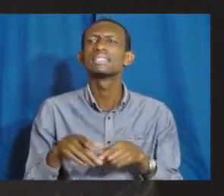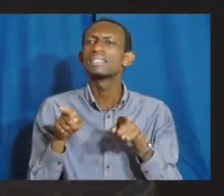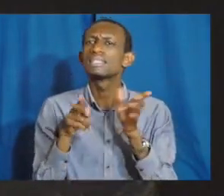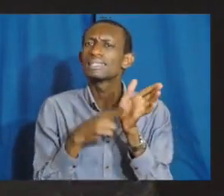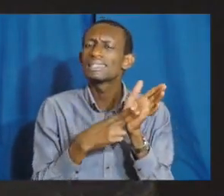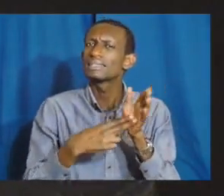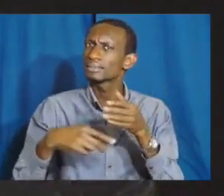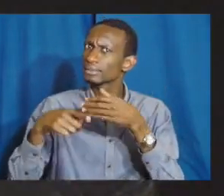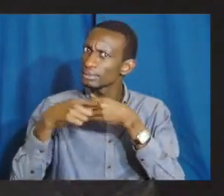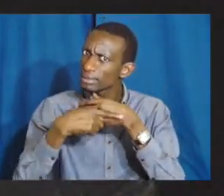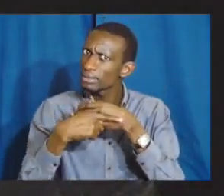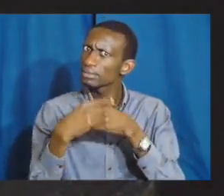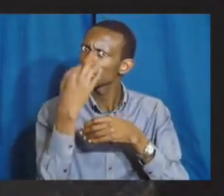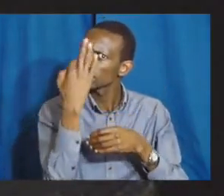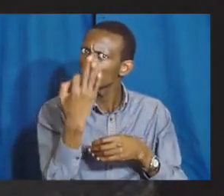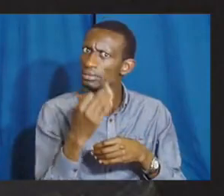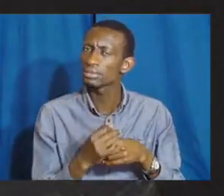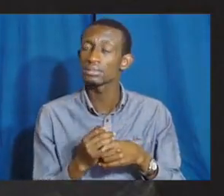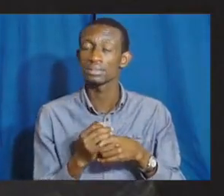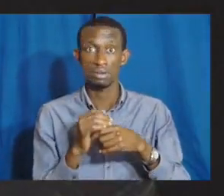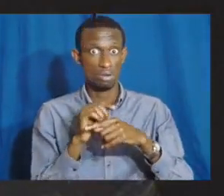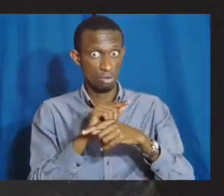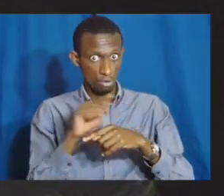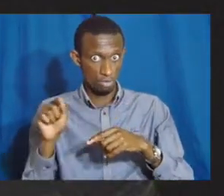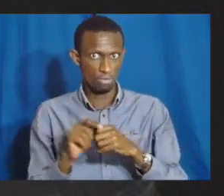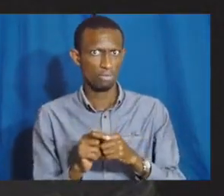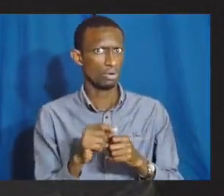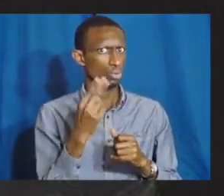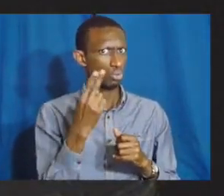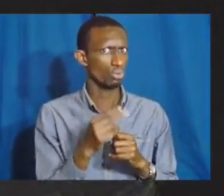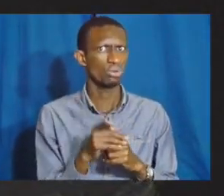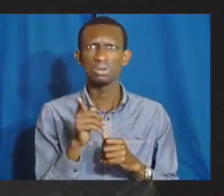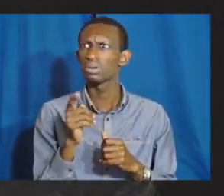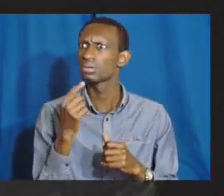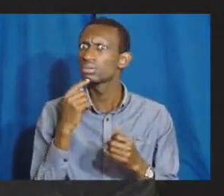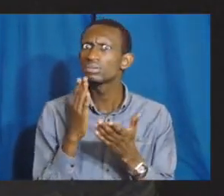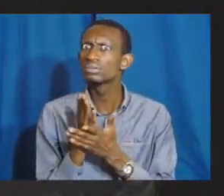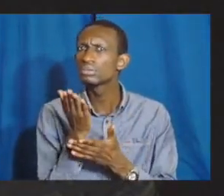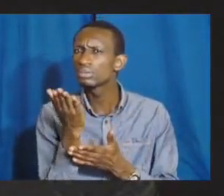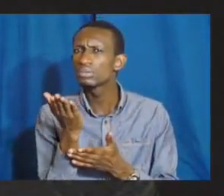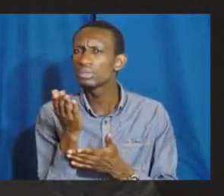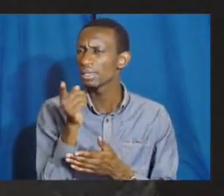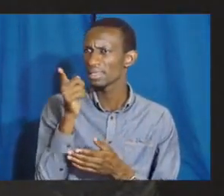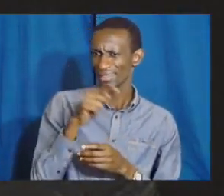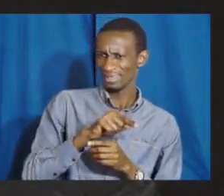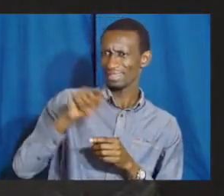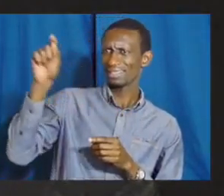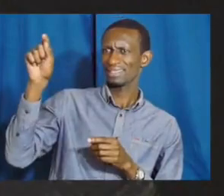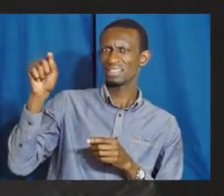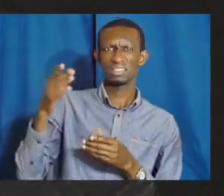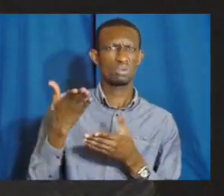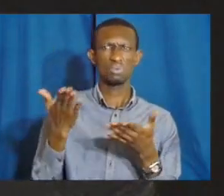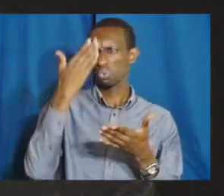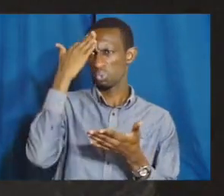2. Then you can ask yourself, is it true? Is this line y